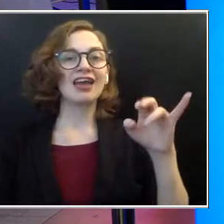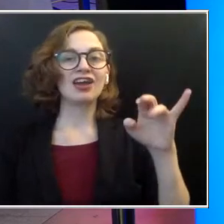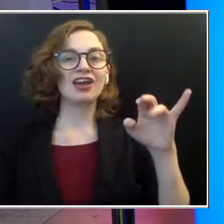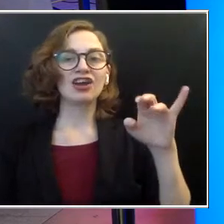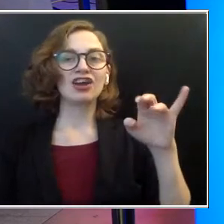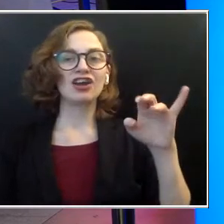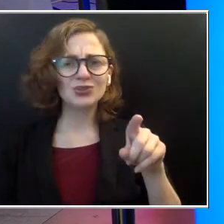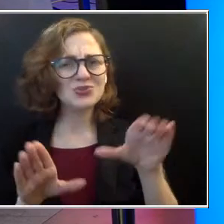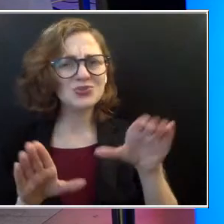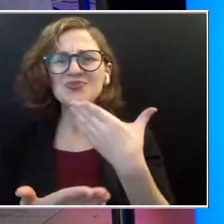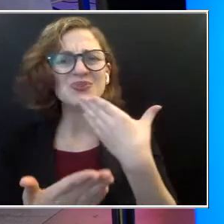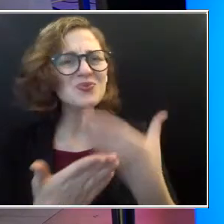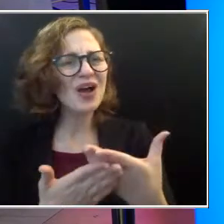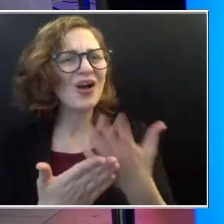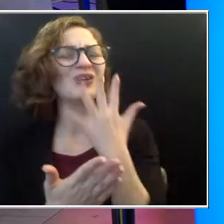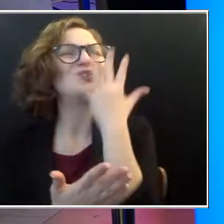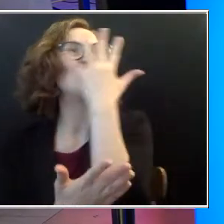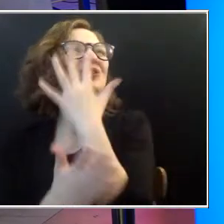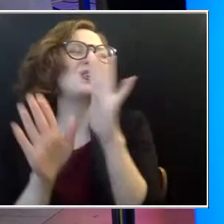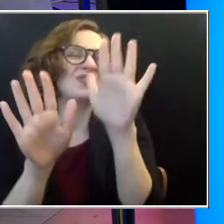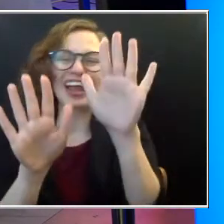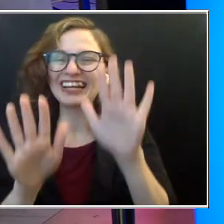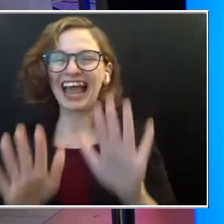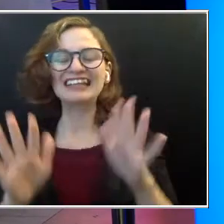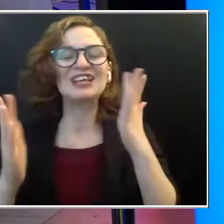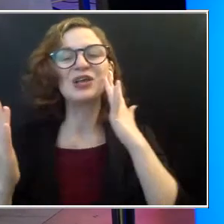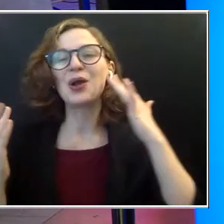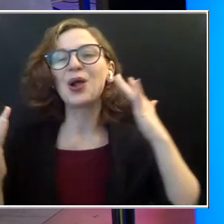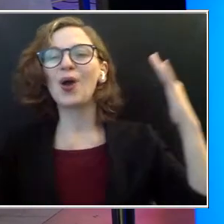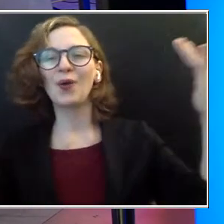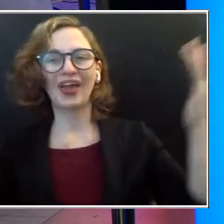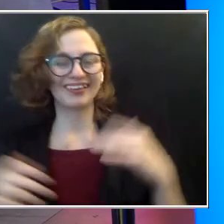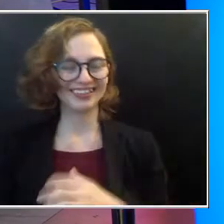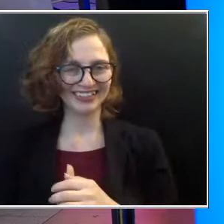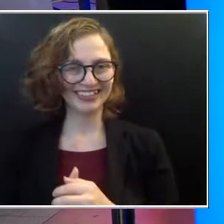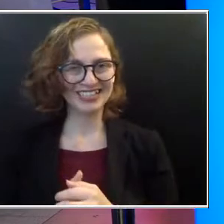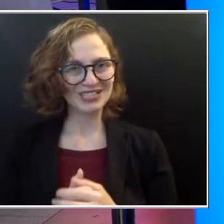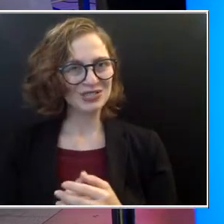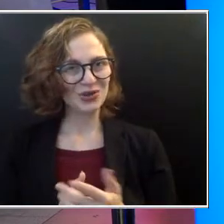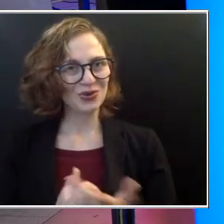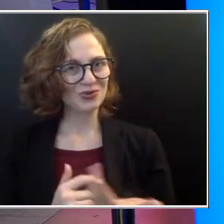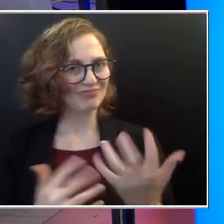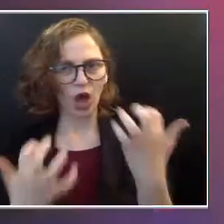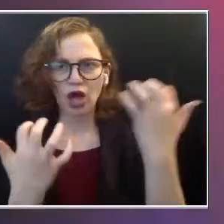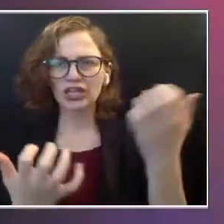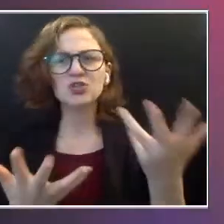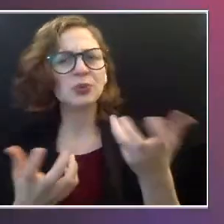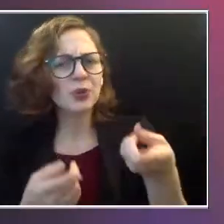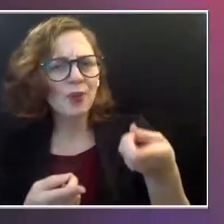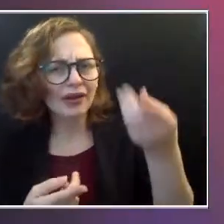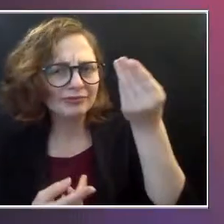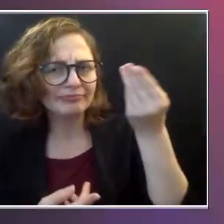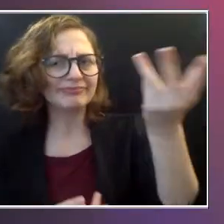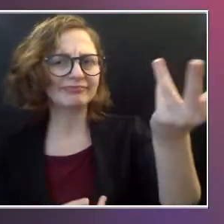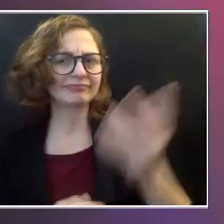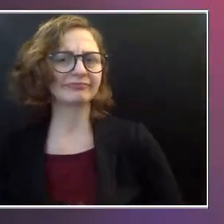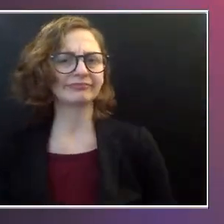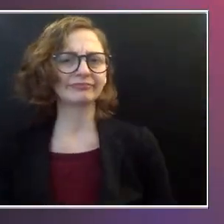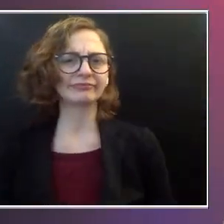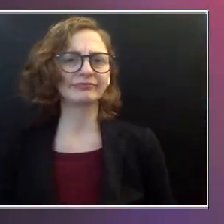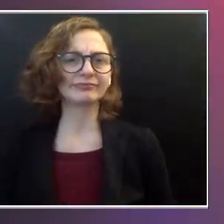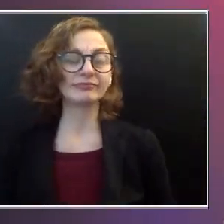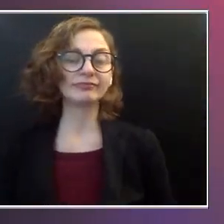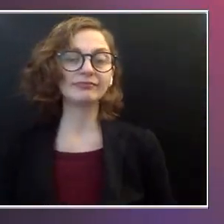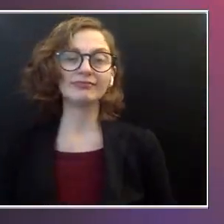fantastic. You're glowing. What would you want our audience to know who's watching this right now? I think the main thing is, like any other disease,